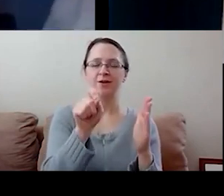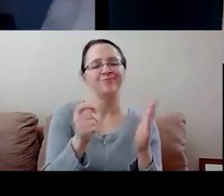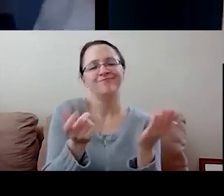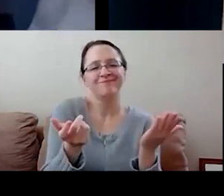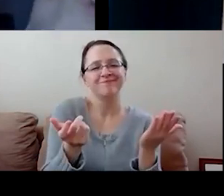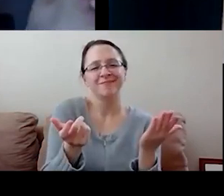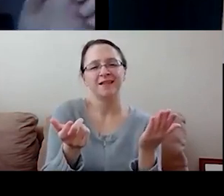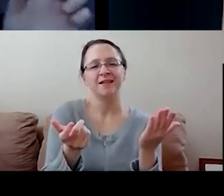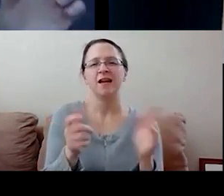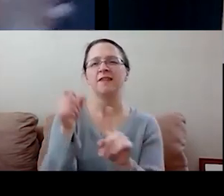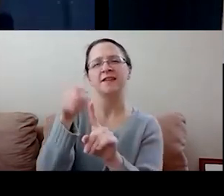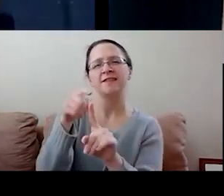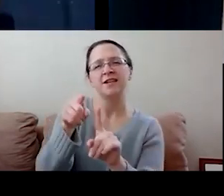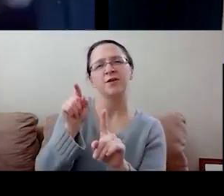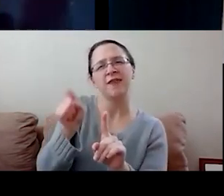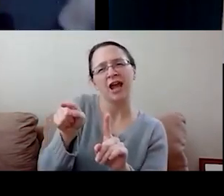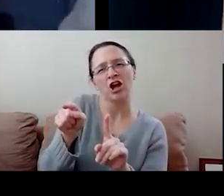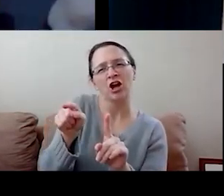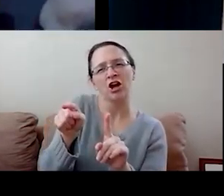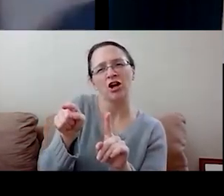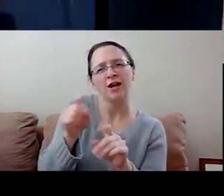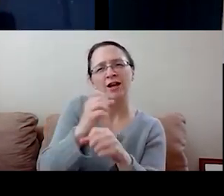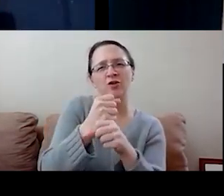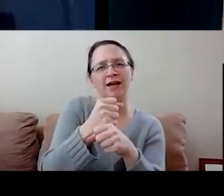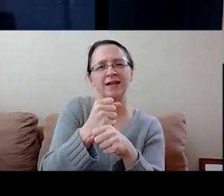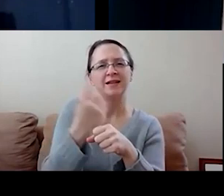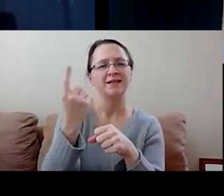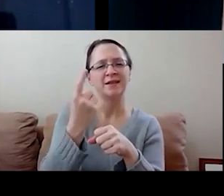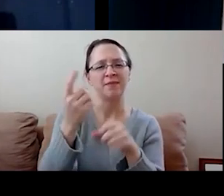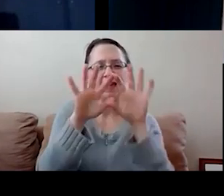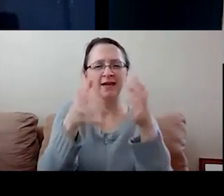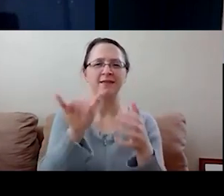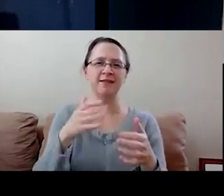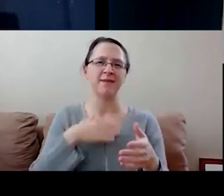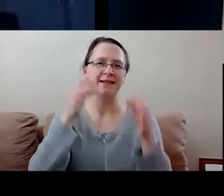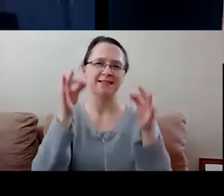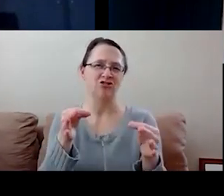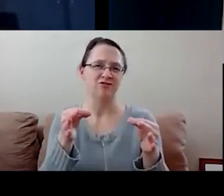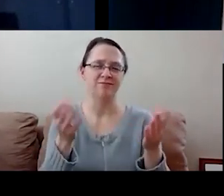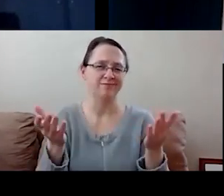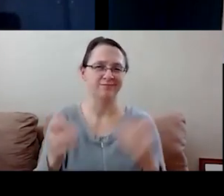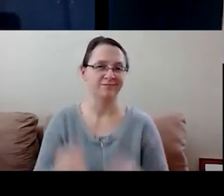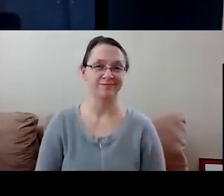look at this signal a bit and this, and then it created a manifold, and that's my decision.